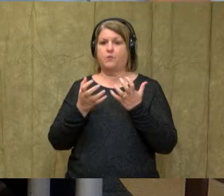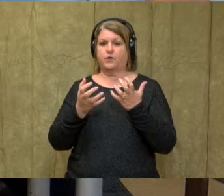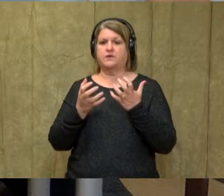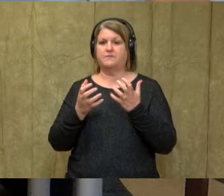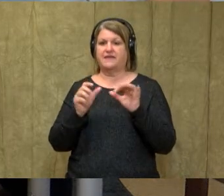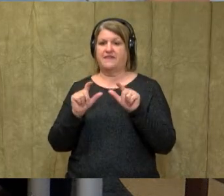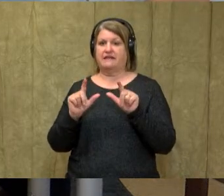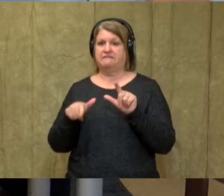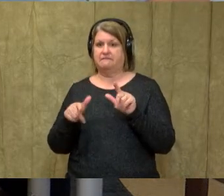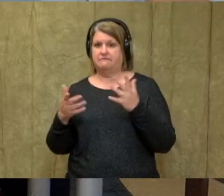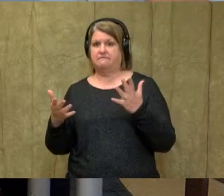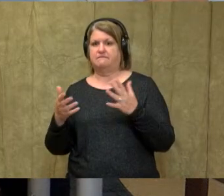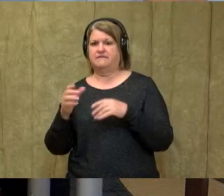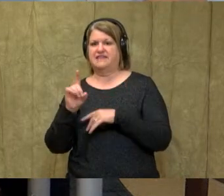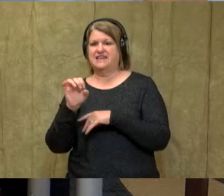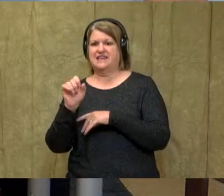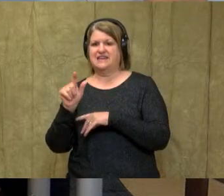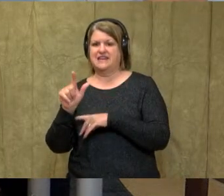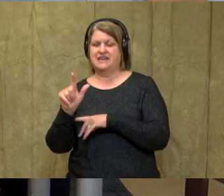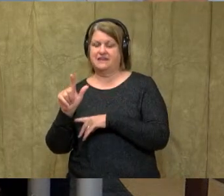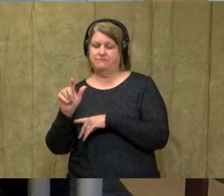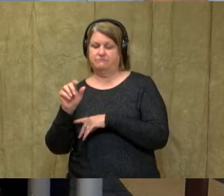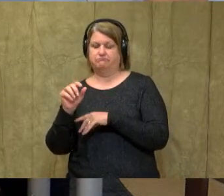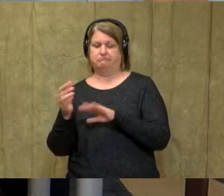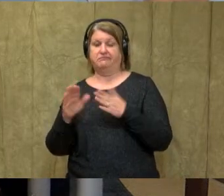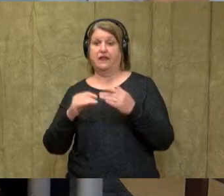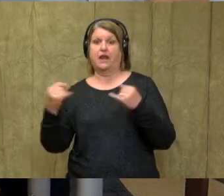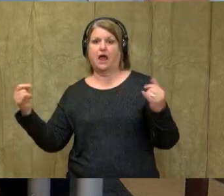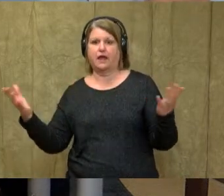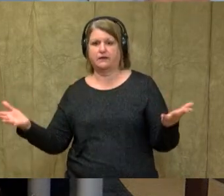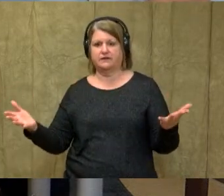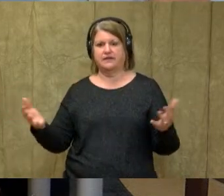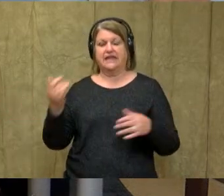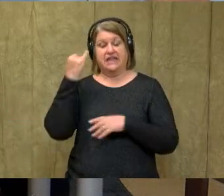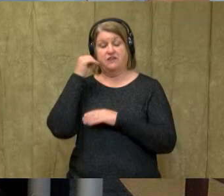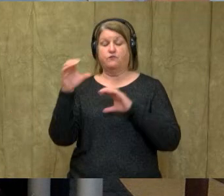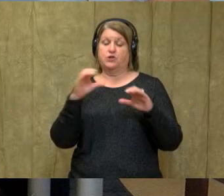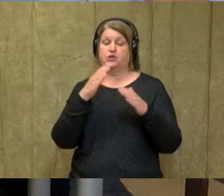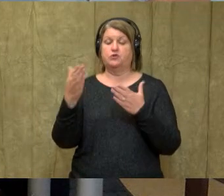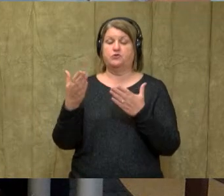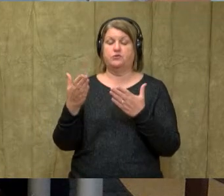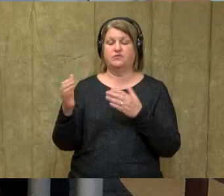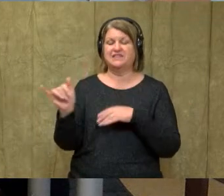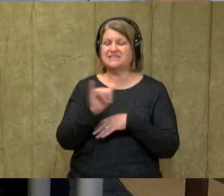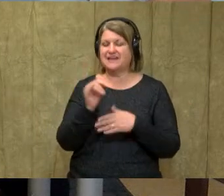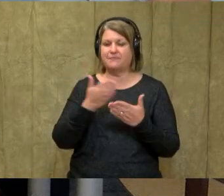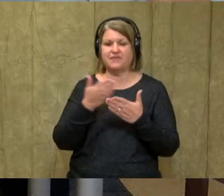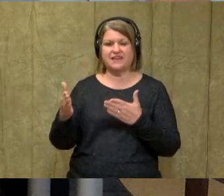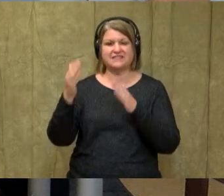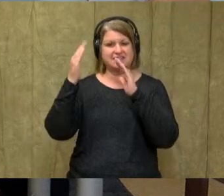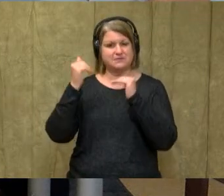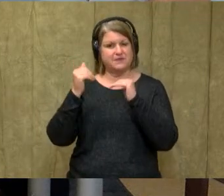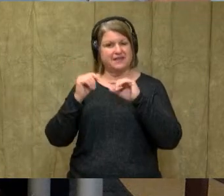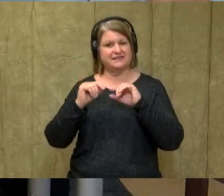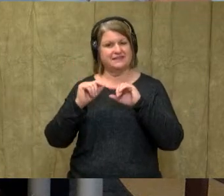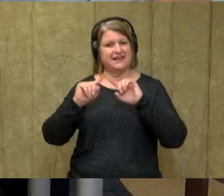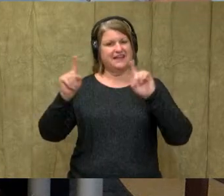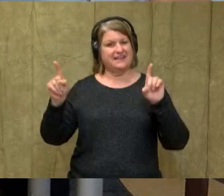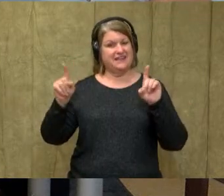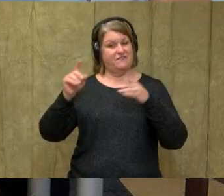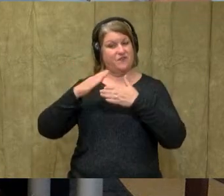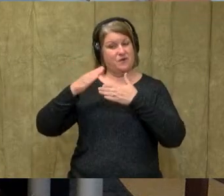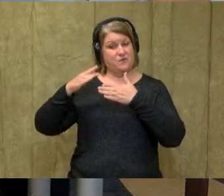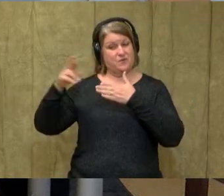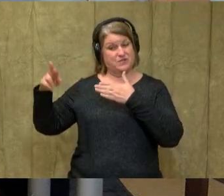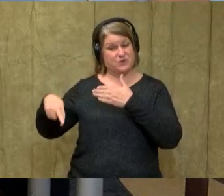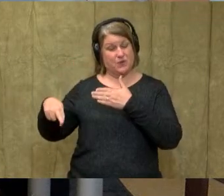deadline. If we do the same things that we've always done and expect a different result, I think that's